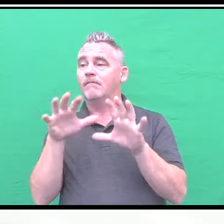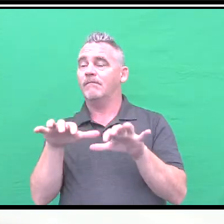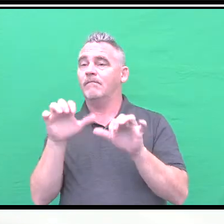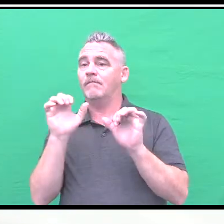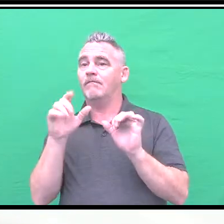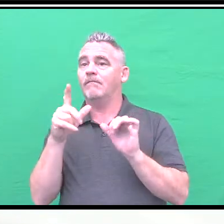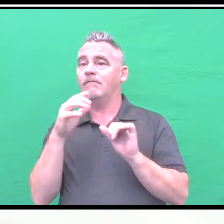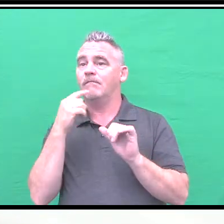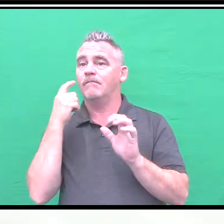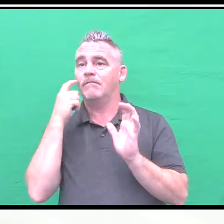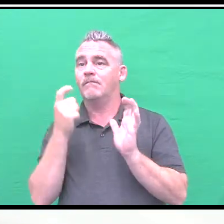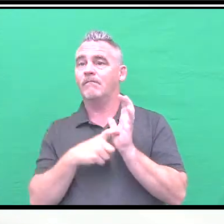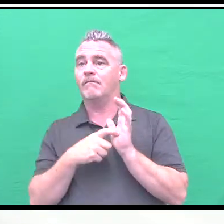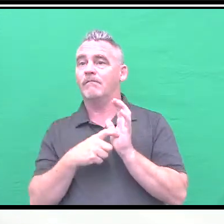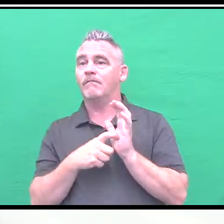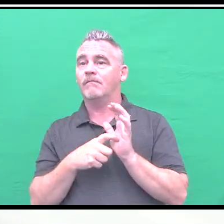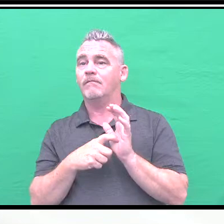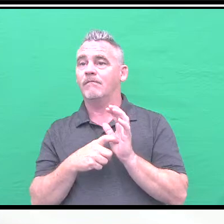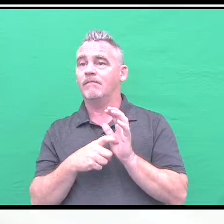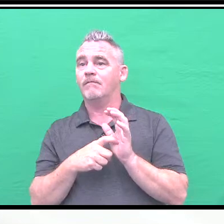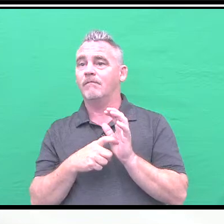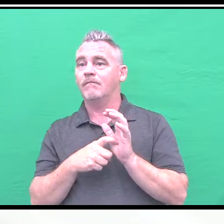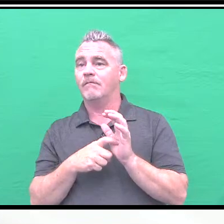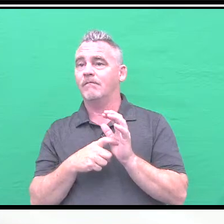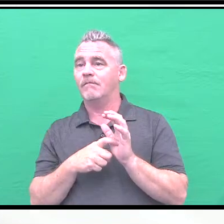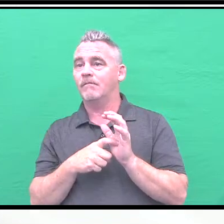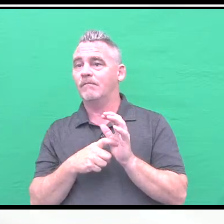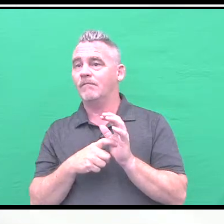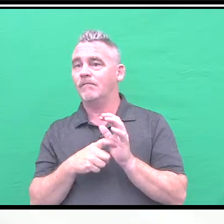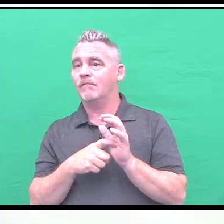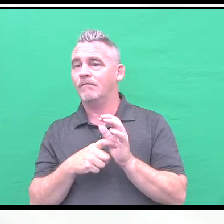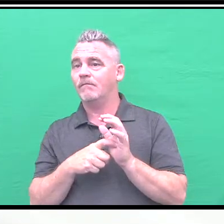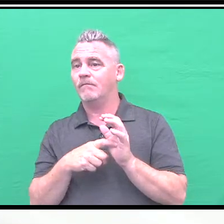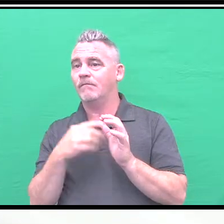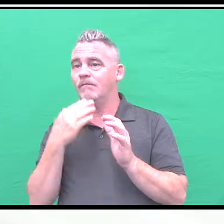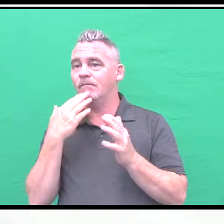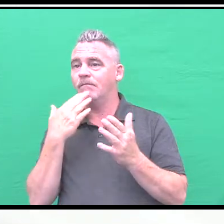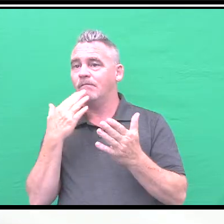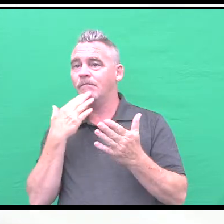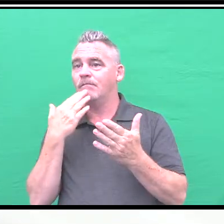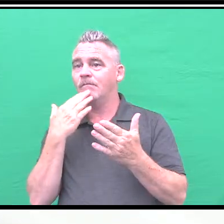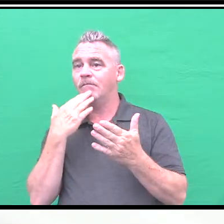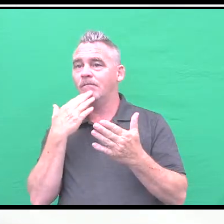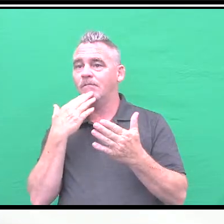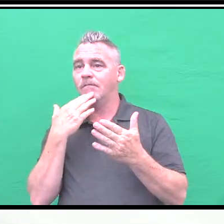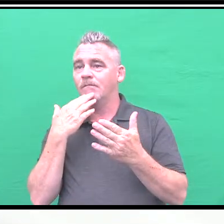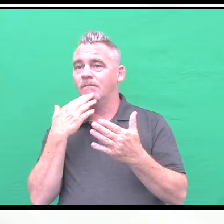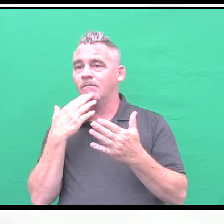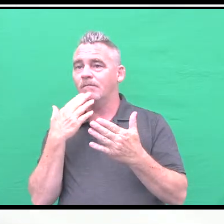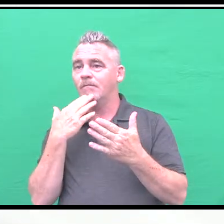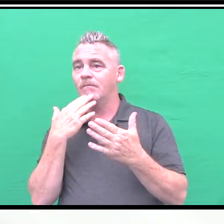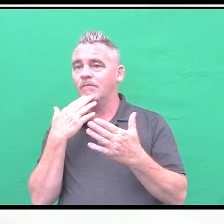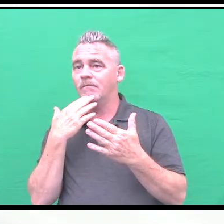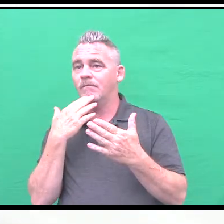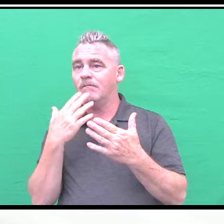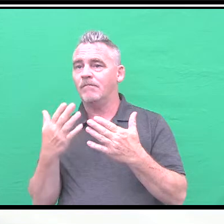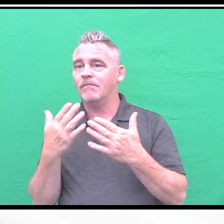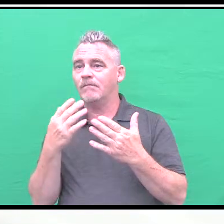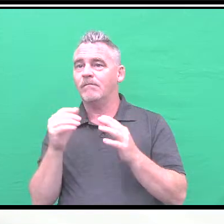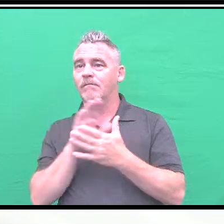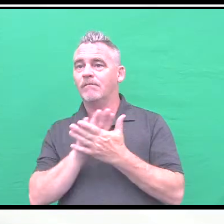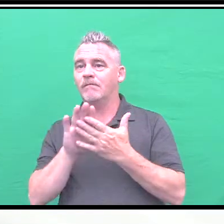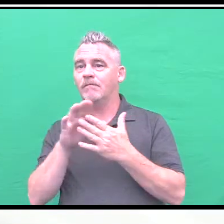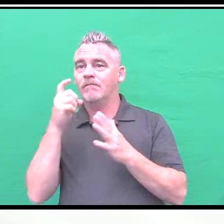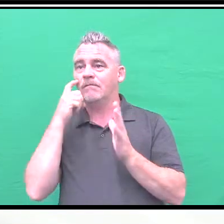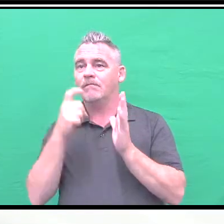recognize? Well, I think in turn I'd like to say thank you as well. Isn't it a nice feeling to be recognized for one's